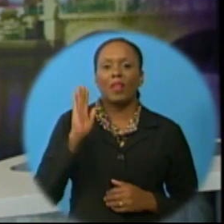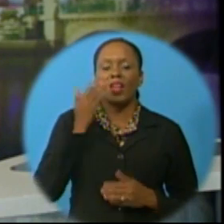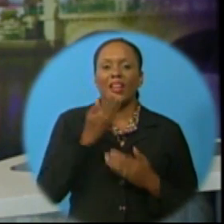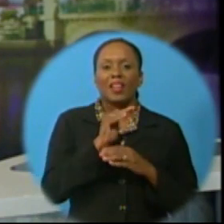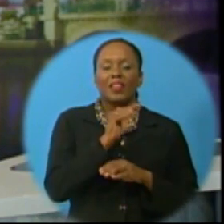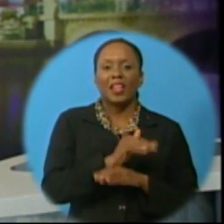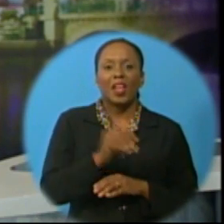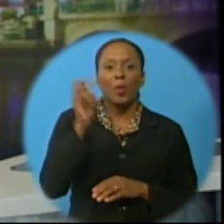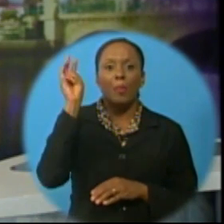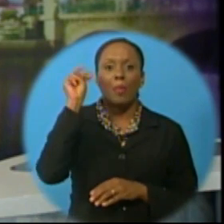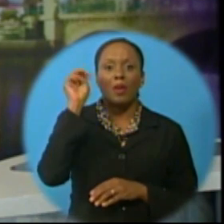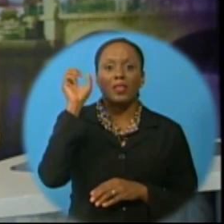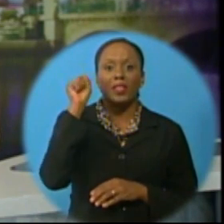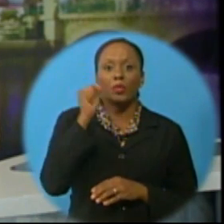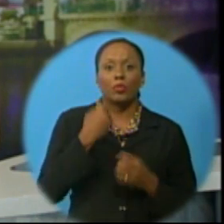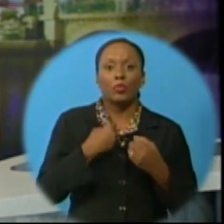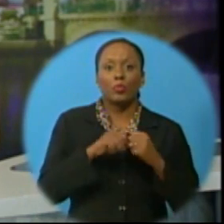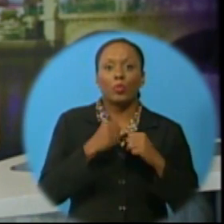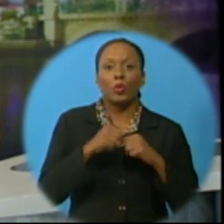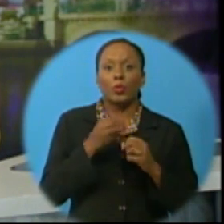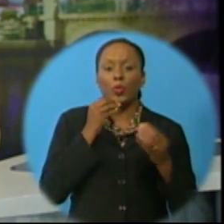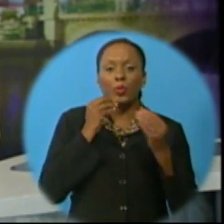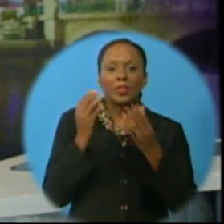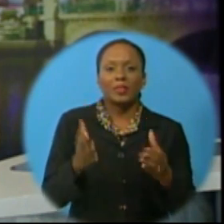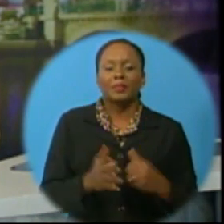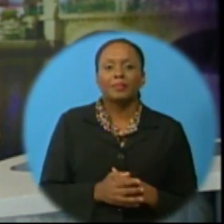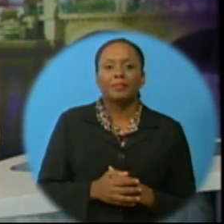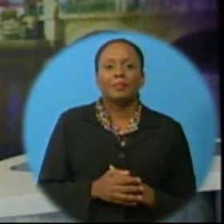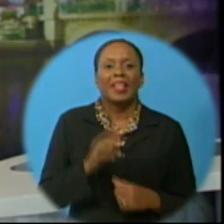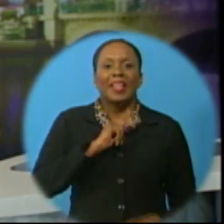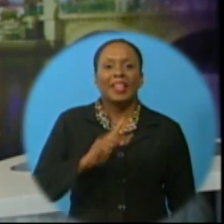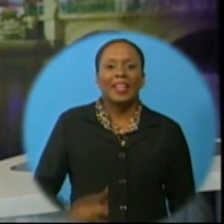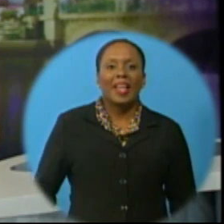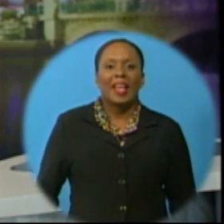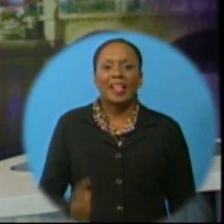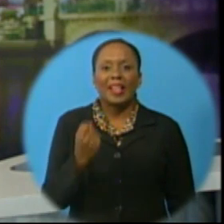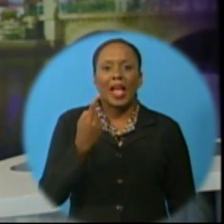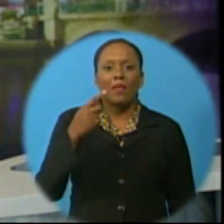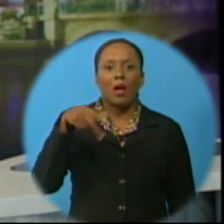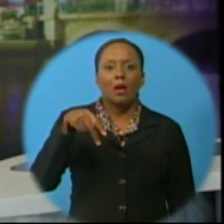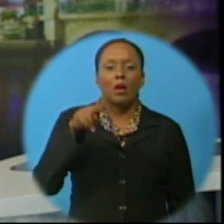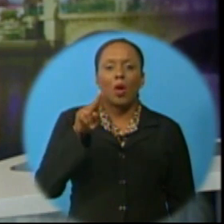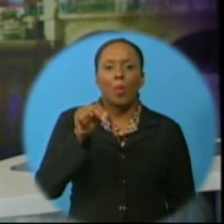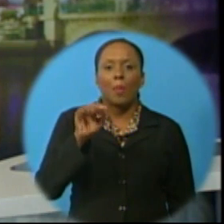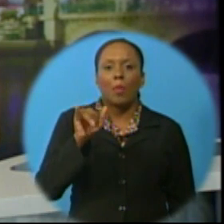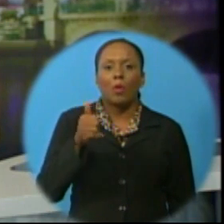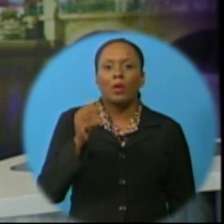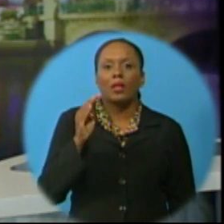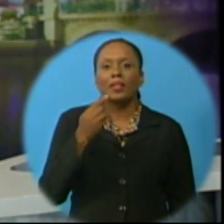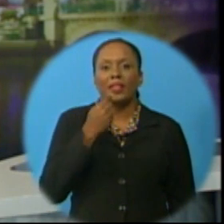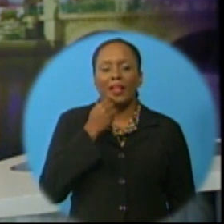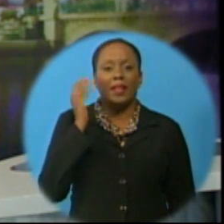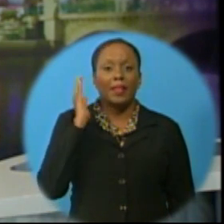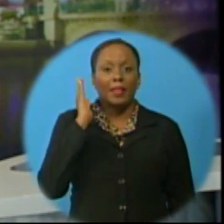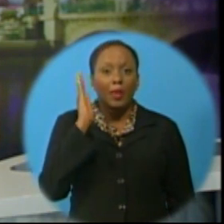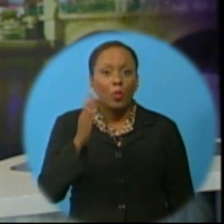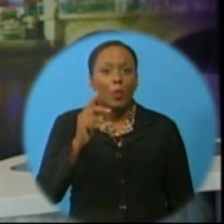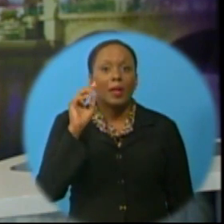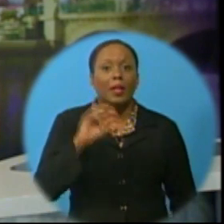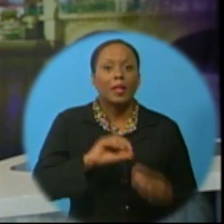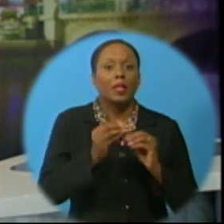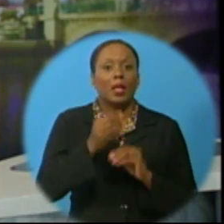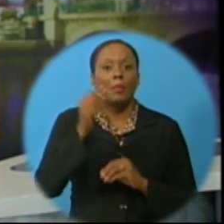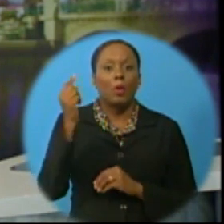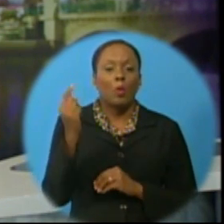Good evening, I'm Mark Seal with your Lime Sports World. Kings 11 Punjab have confirmed that they will be the ones who will be #1 seeds going